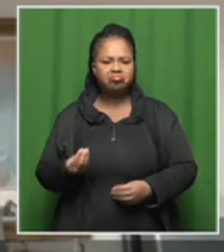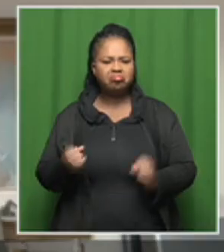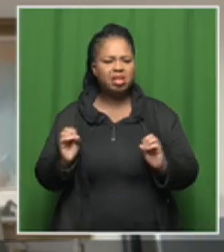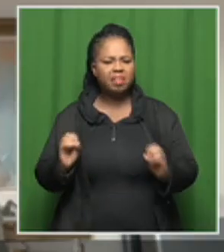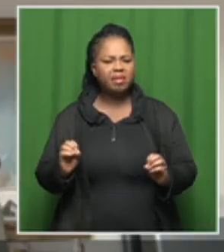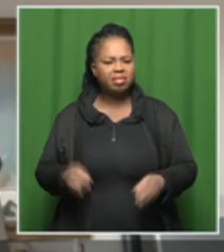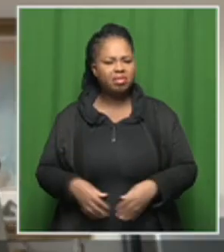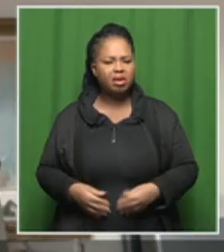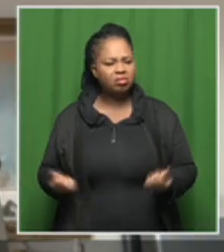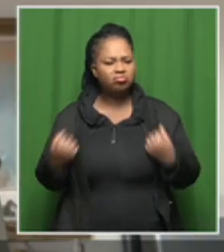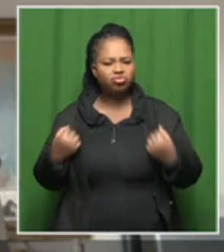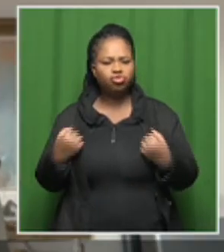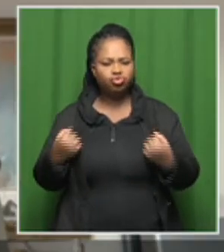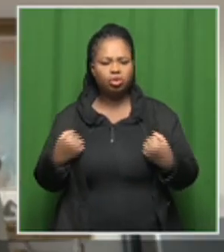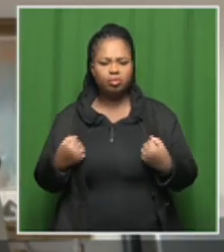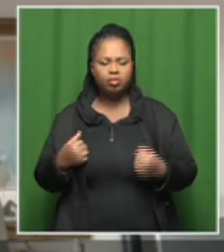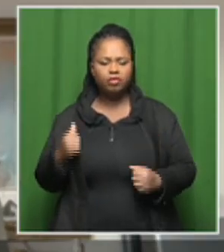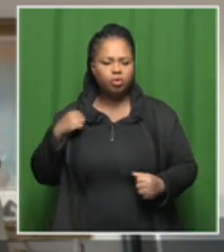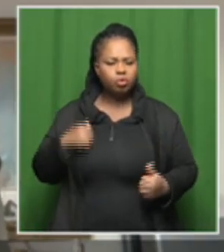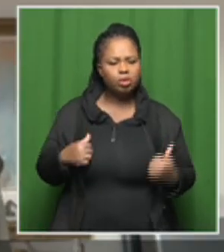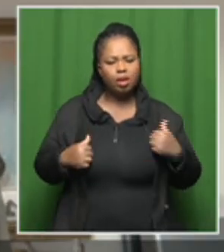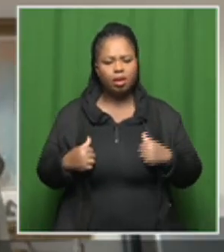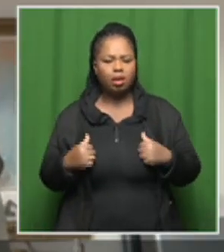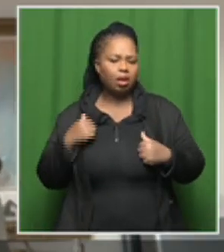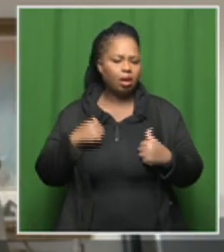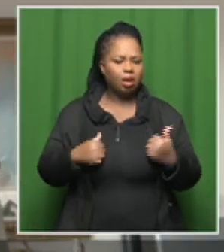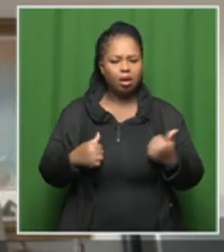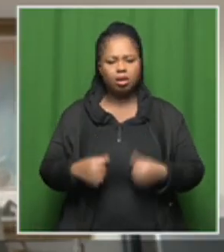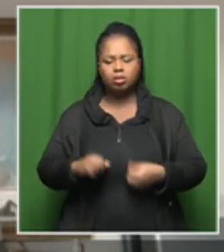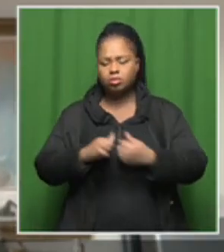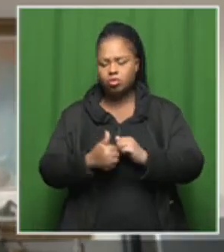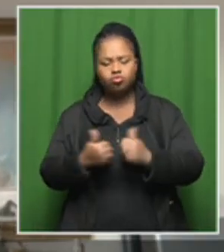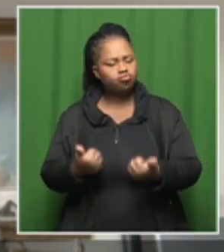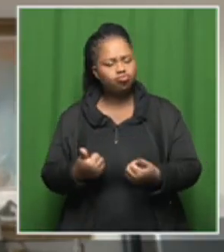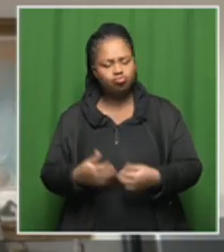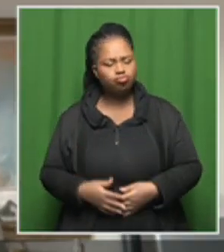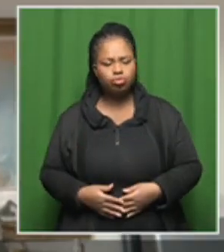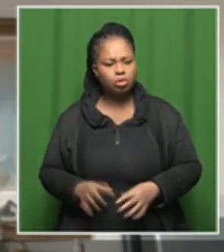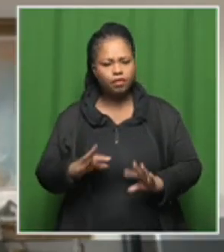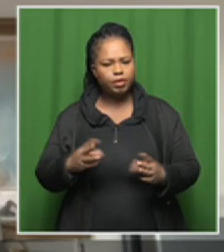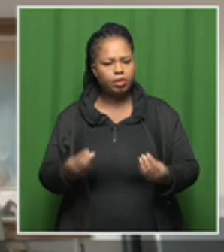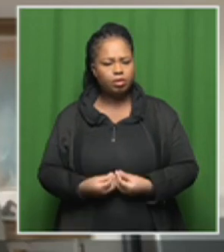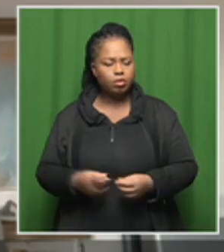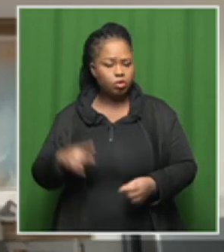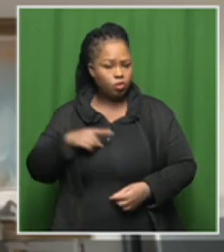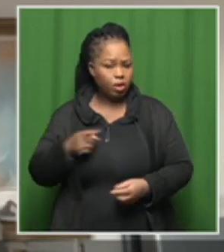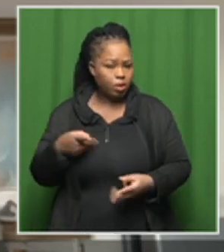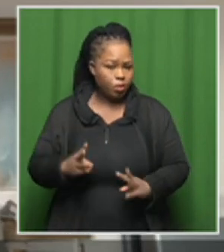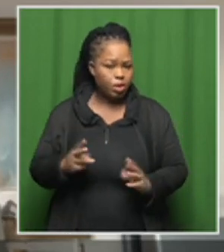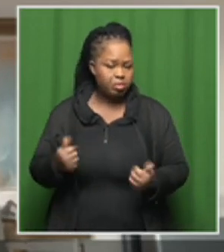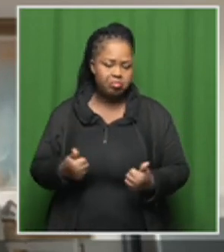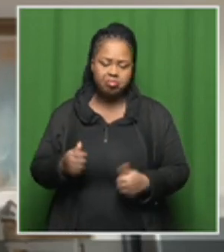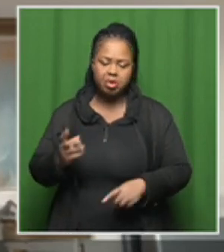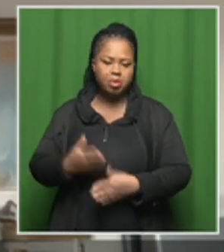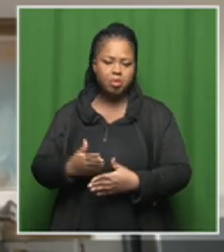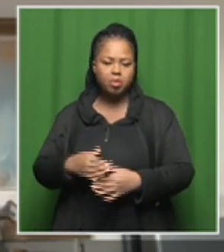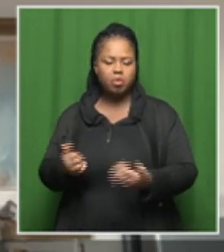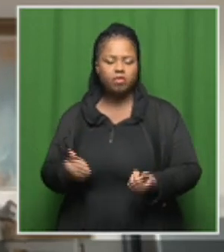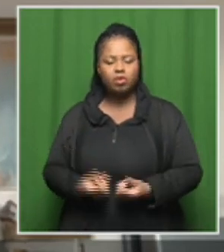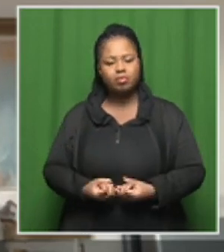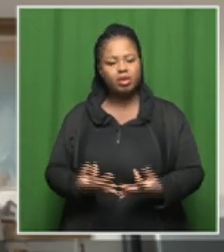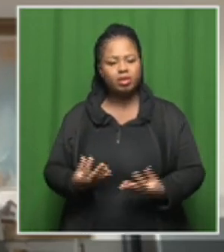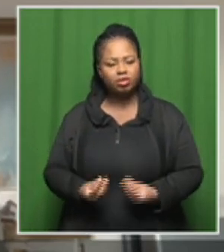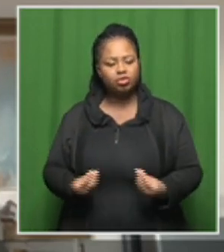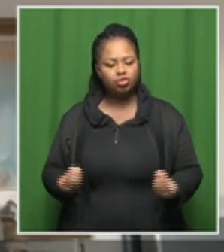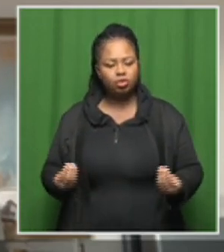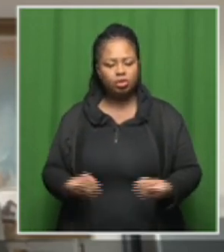whatever. In fact, he goes hiking. And it's really a great testament that this method can be successful for so many children. And